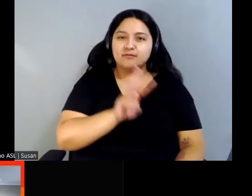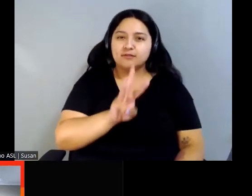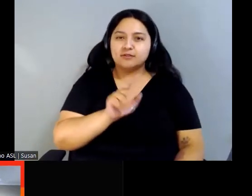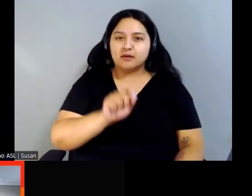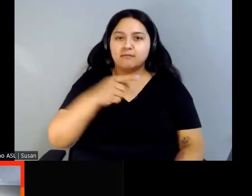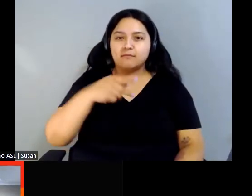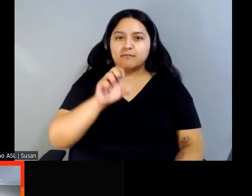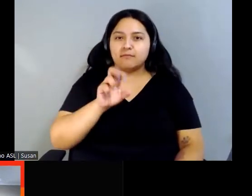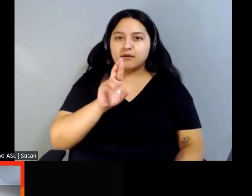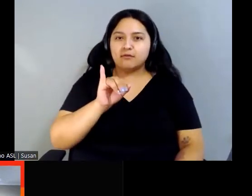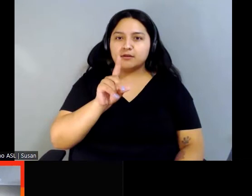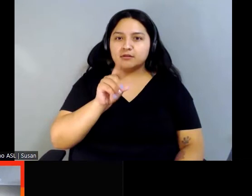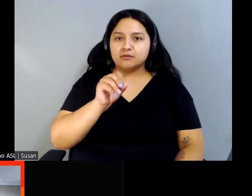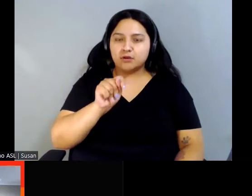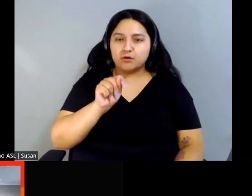www.peridotrobes,